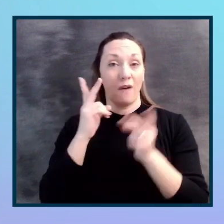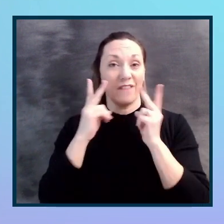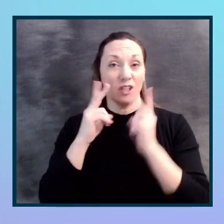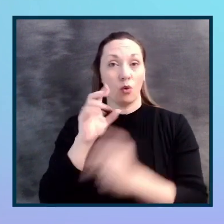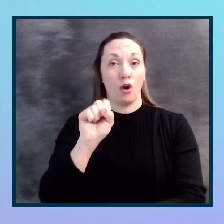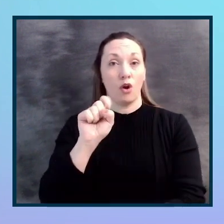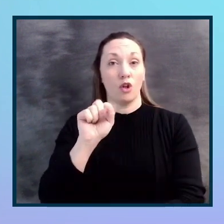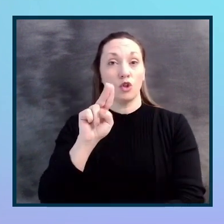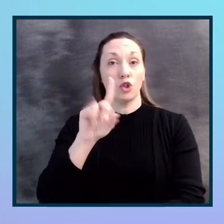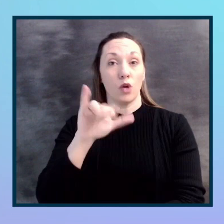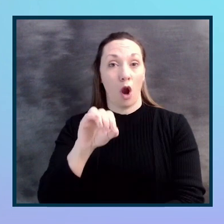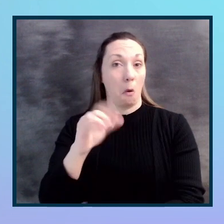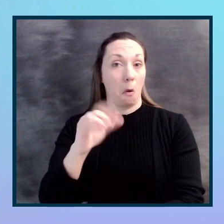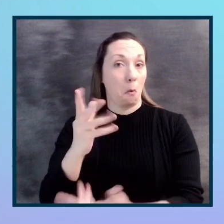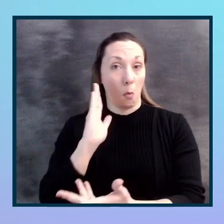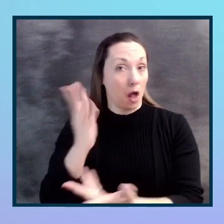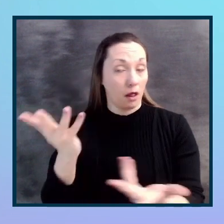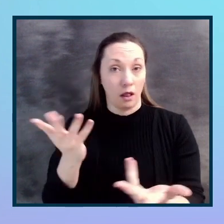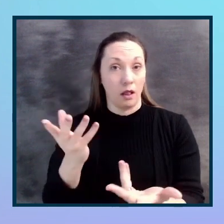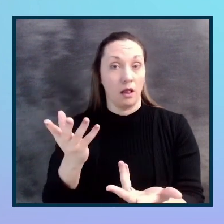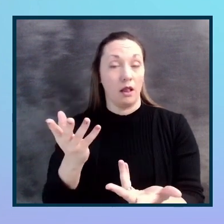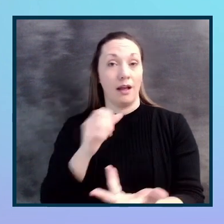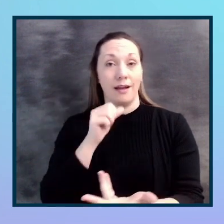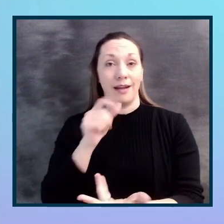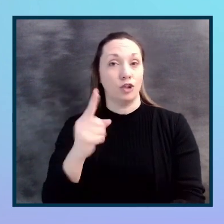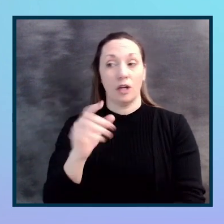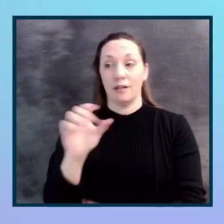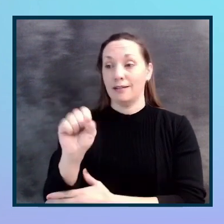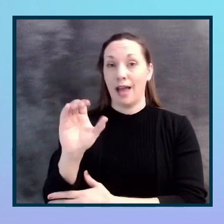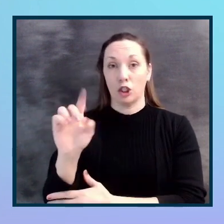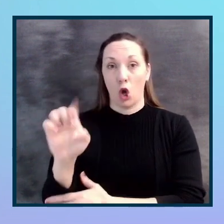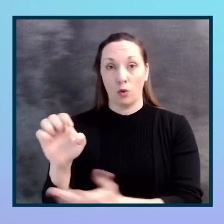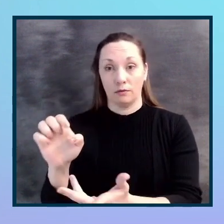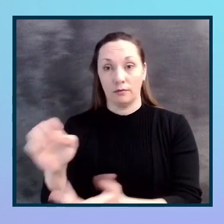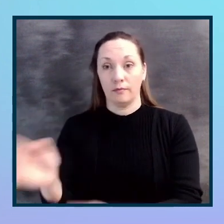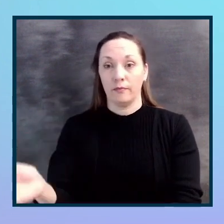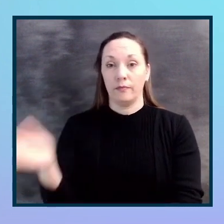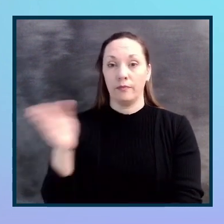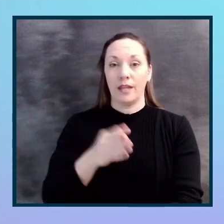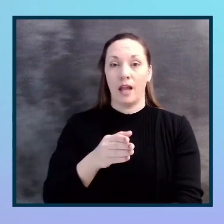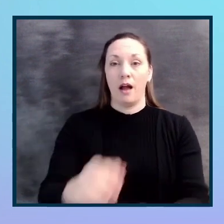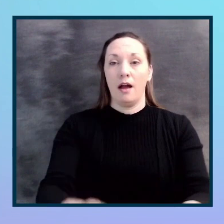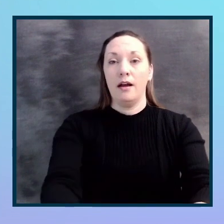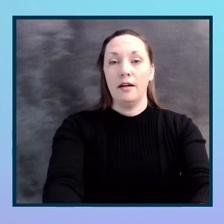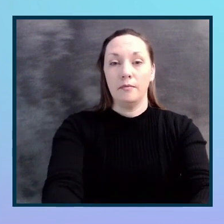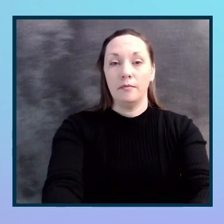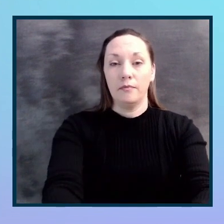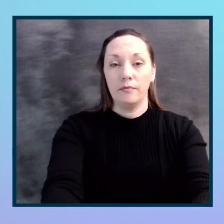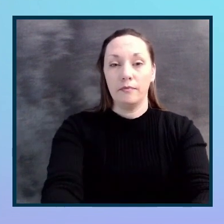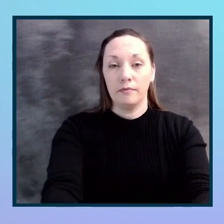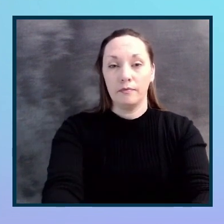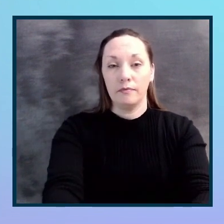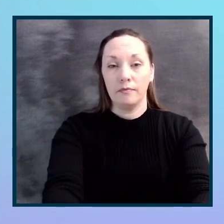Studio at some point, not just VS Code. It might be available for Visual Studio, not